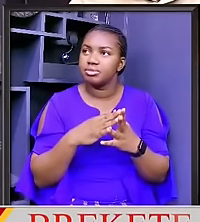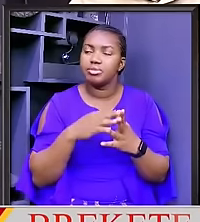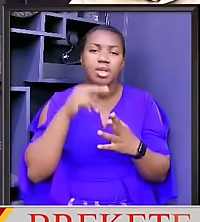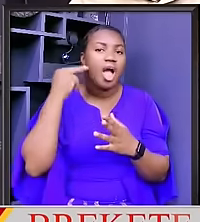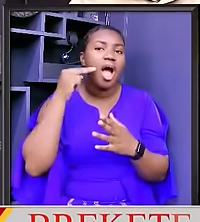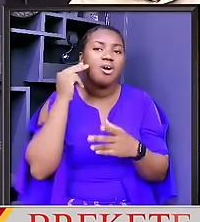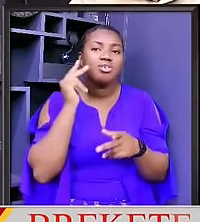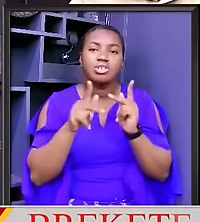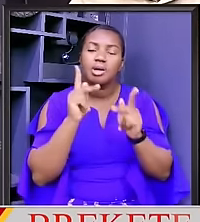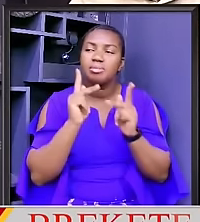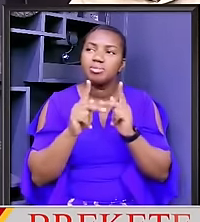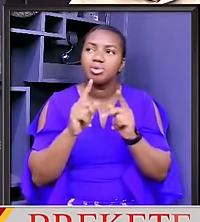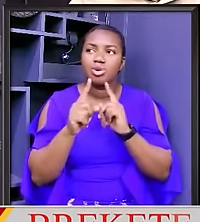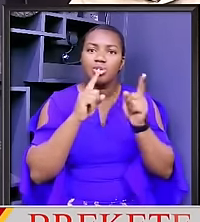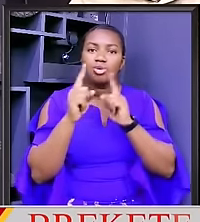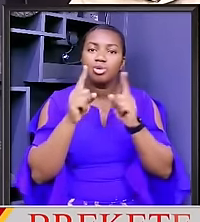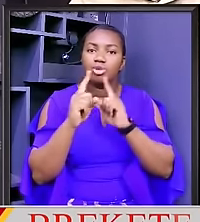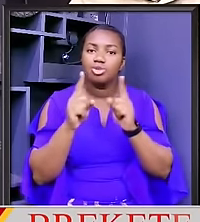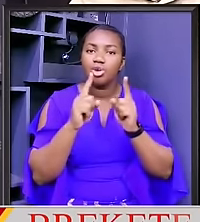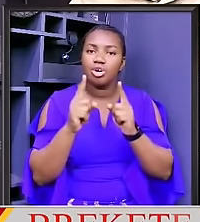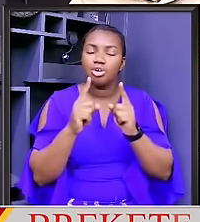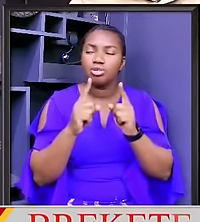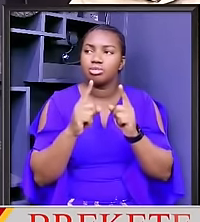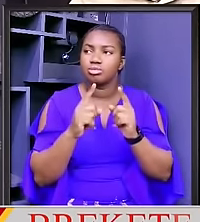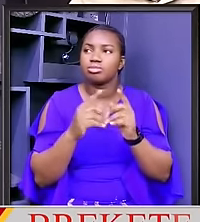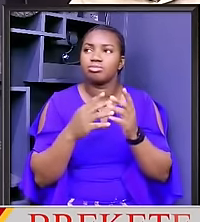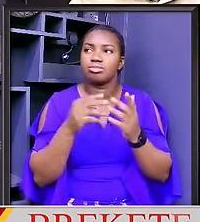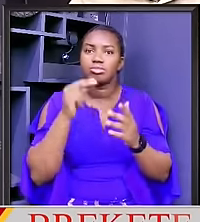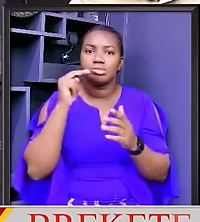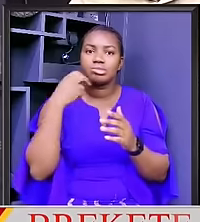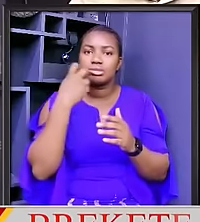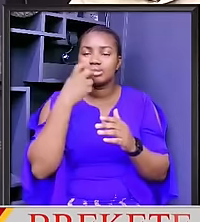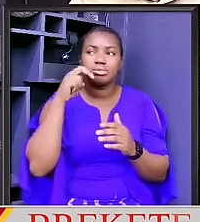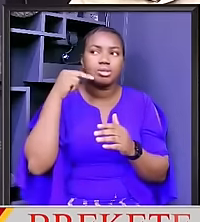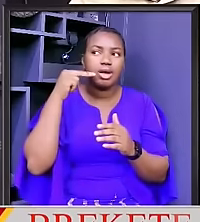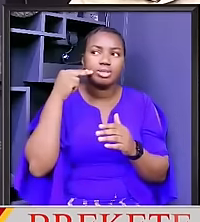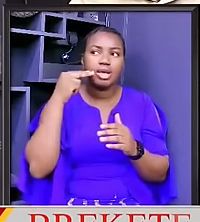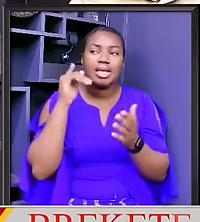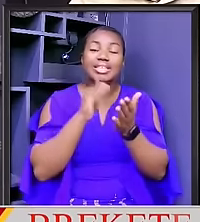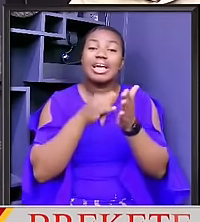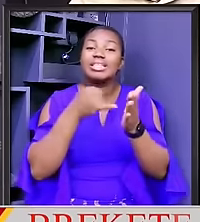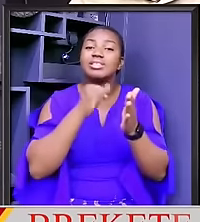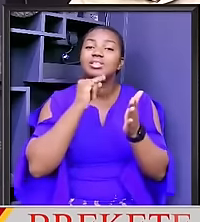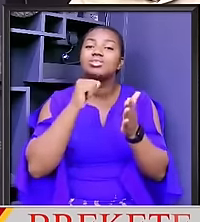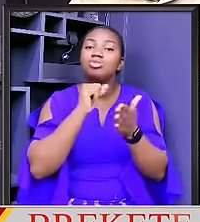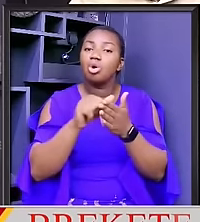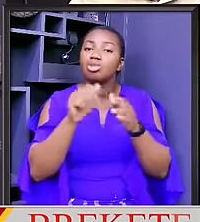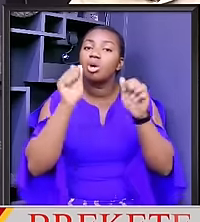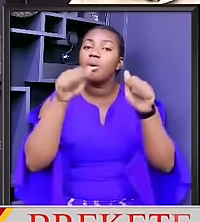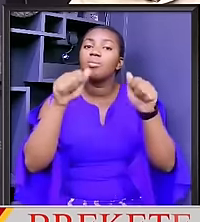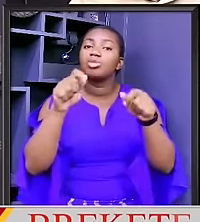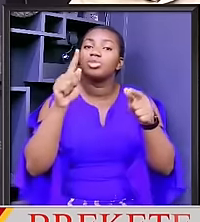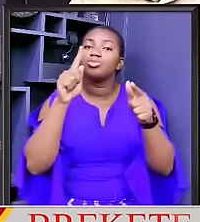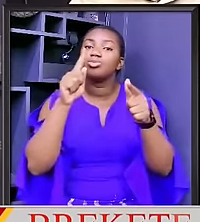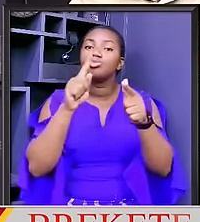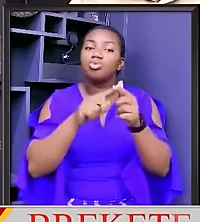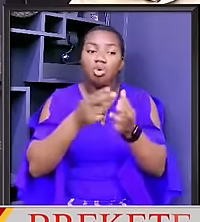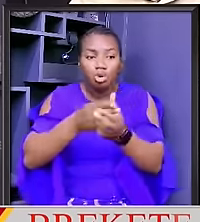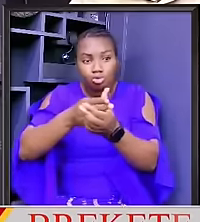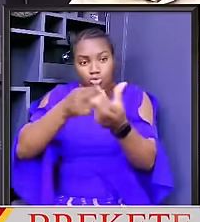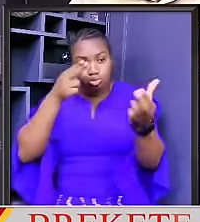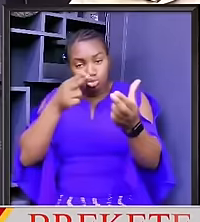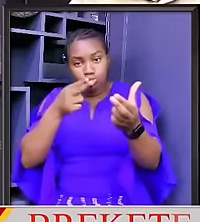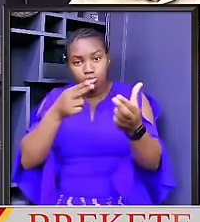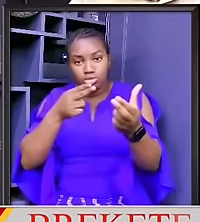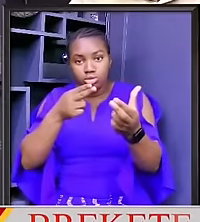Hausa people, they talk proverb, but say, you know they possible, make you shoot gun inside